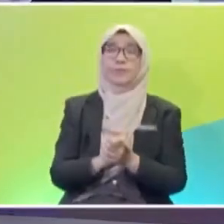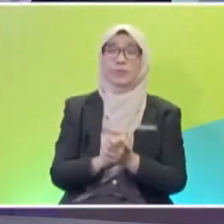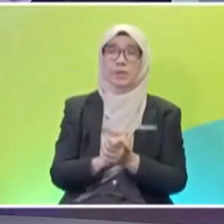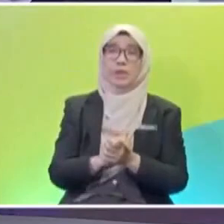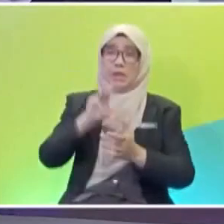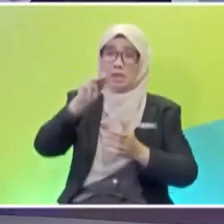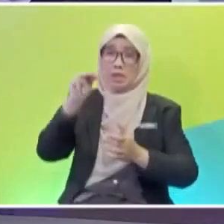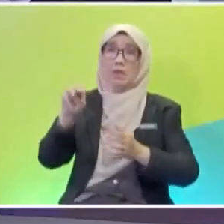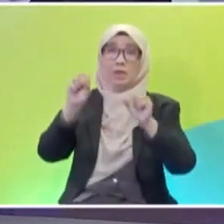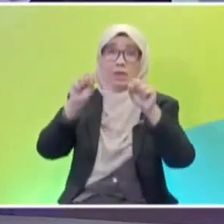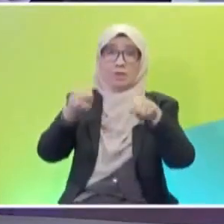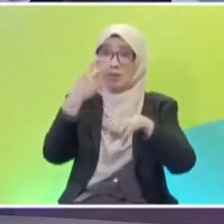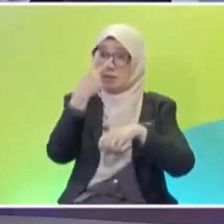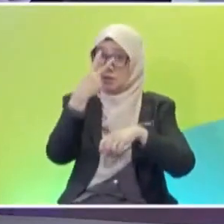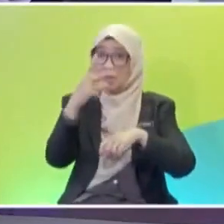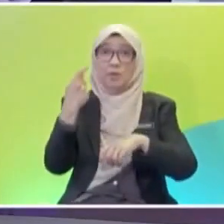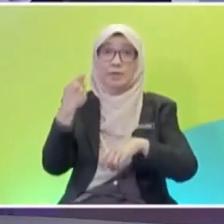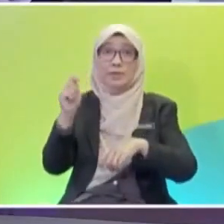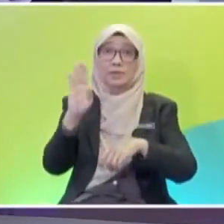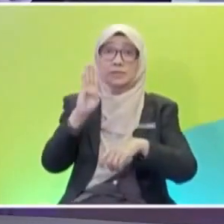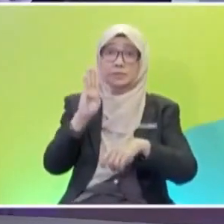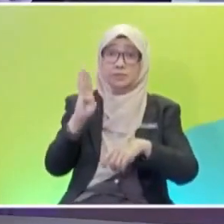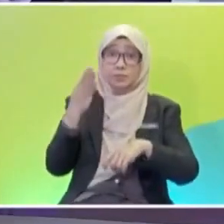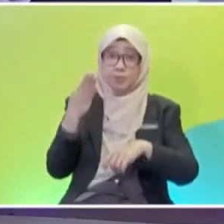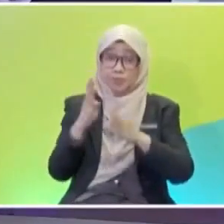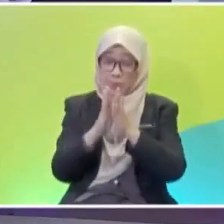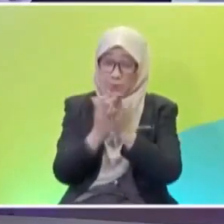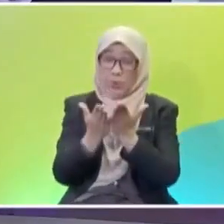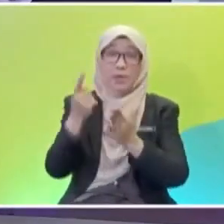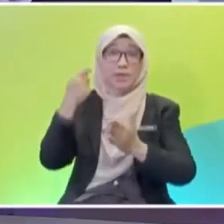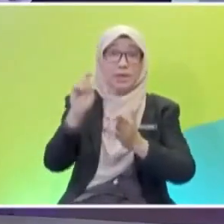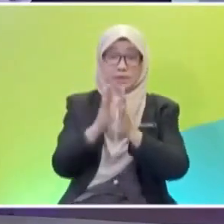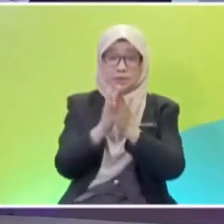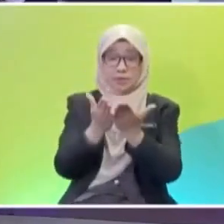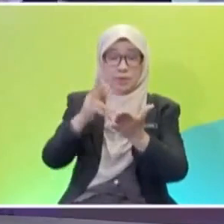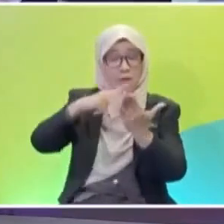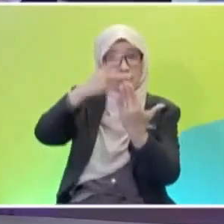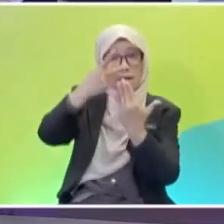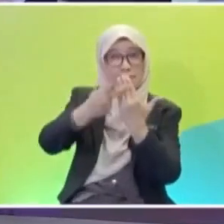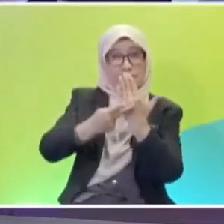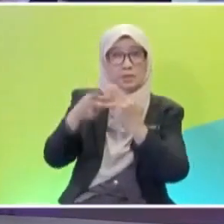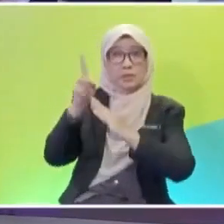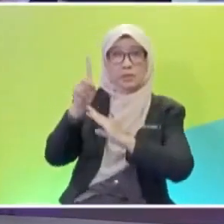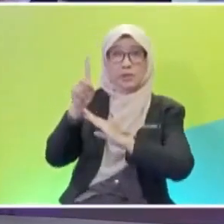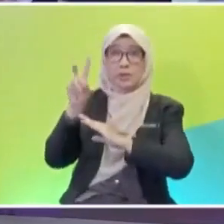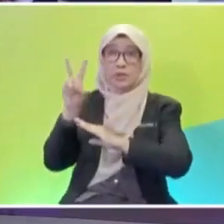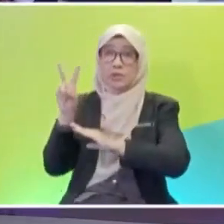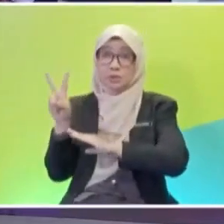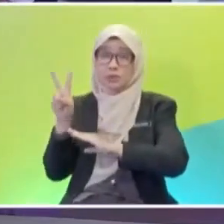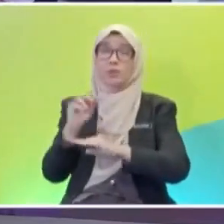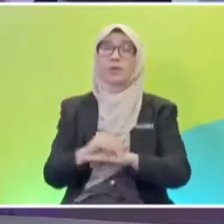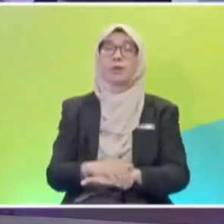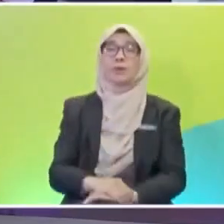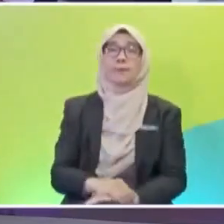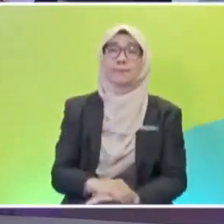112. Yes, that's correct. For this paragraph for you to read. Now, one more thing. I believe those who are reading a paragraph, do you